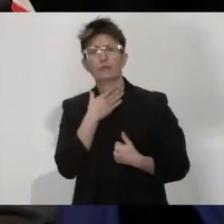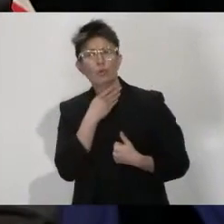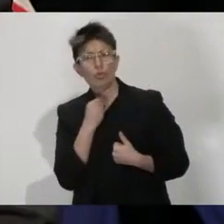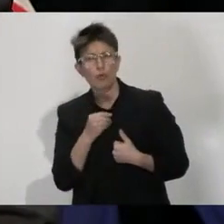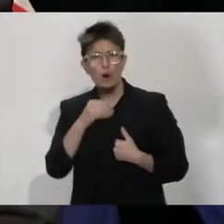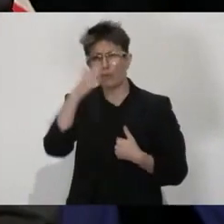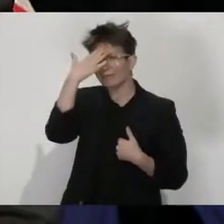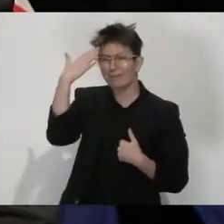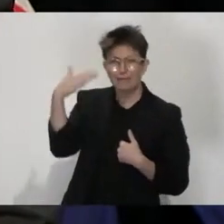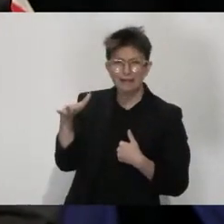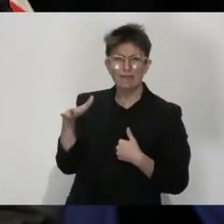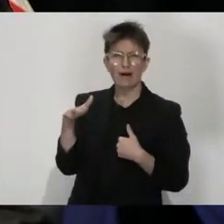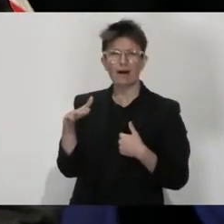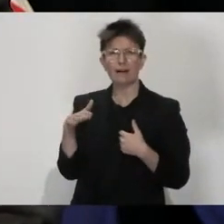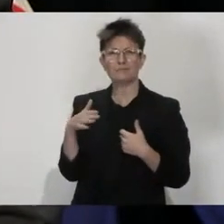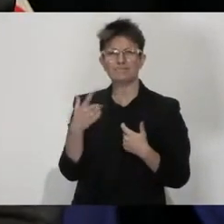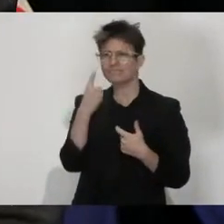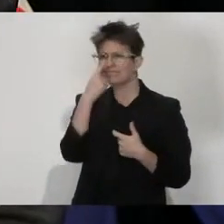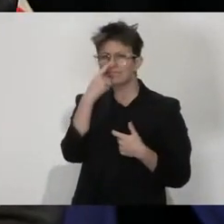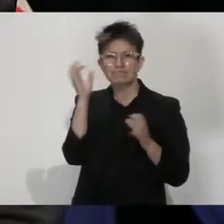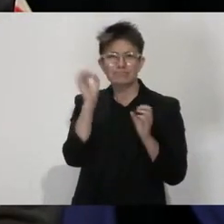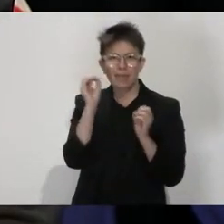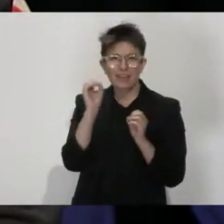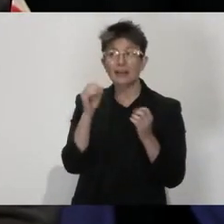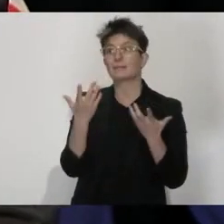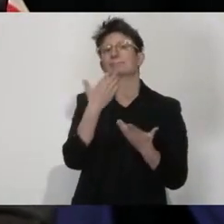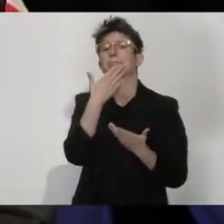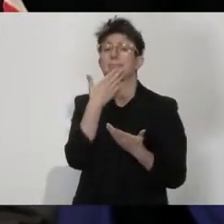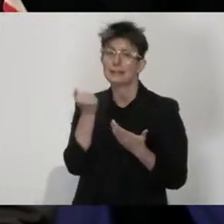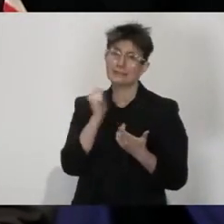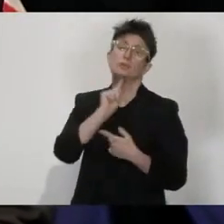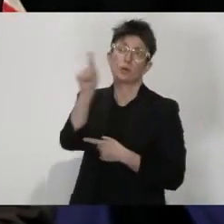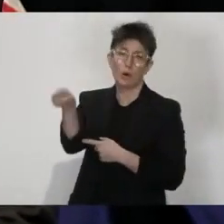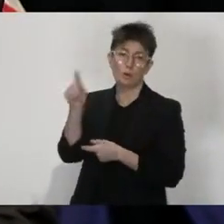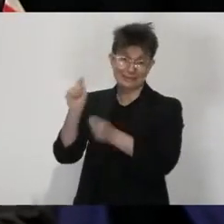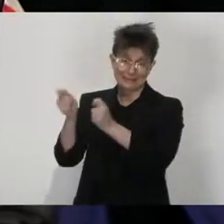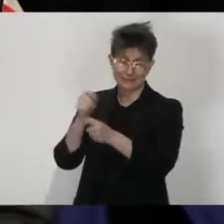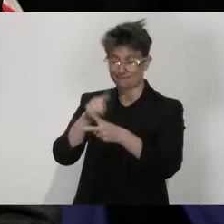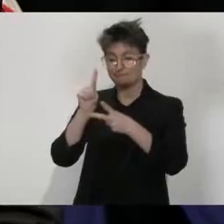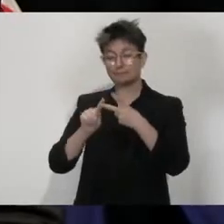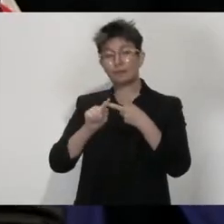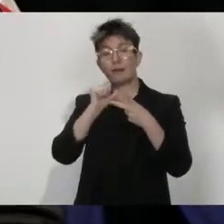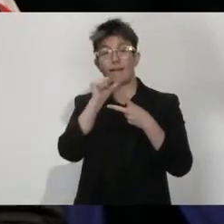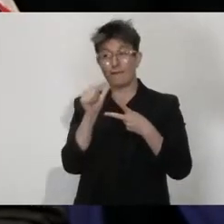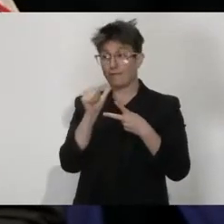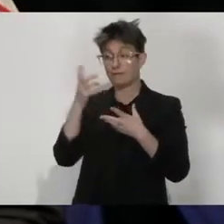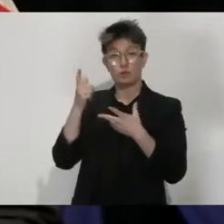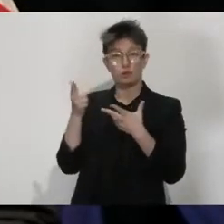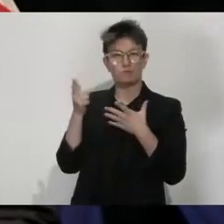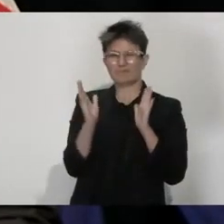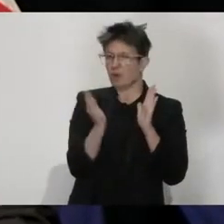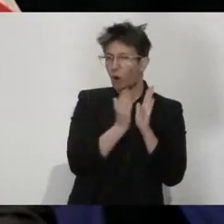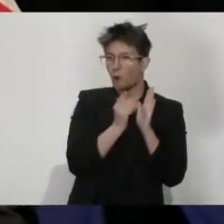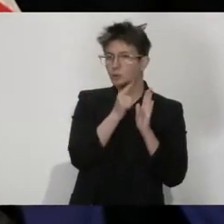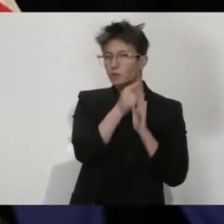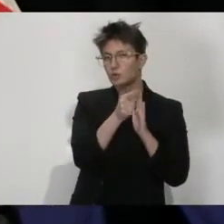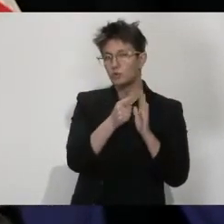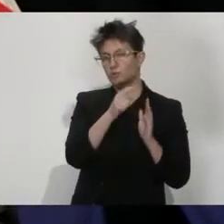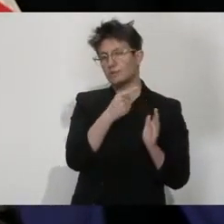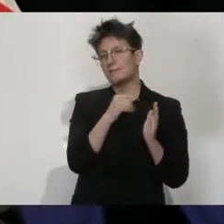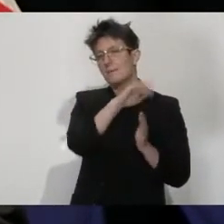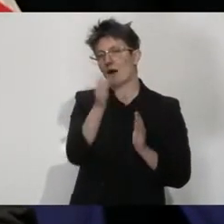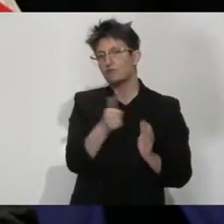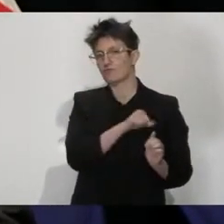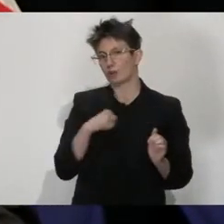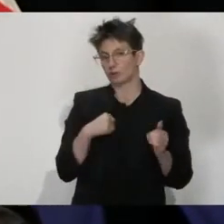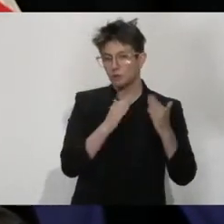Roskill Evangelical Church or Mount Albert Grammar School, we need you to get tested today or this weekend. In order for Auckland